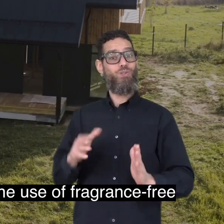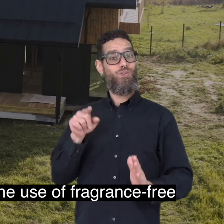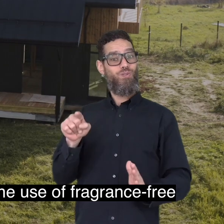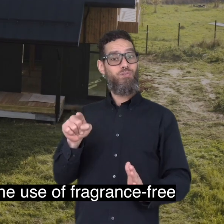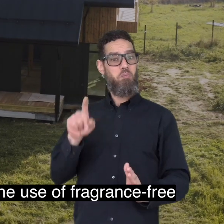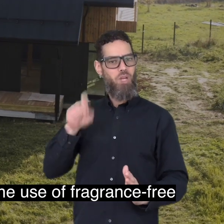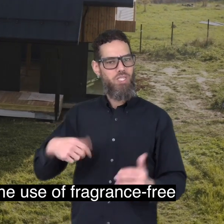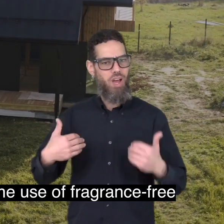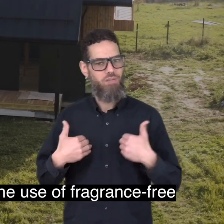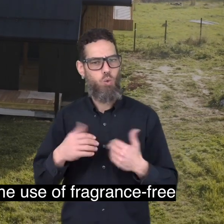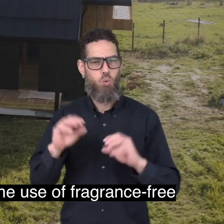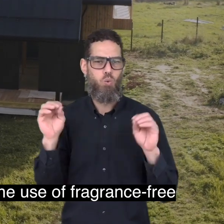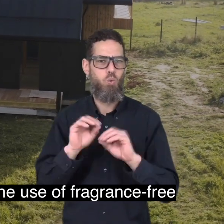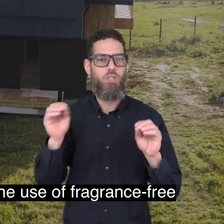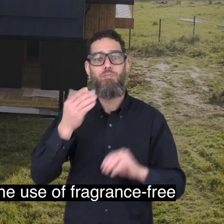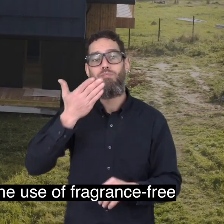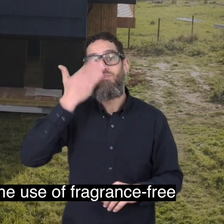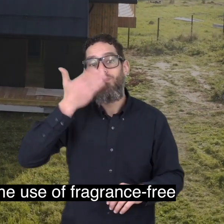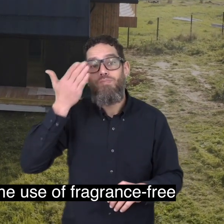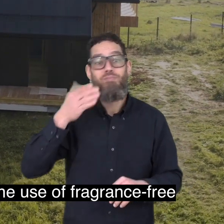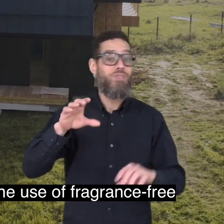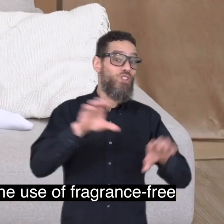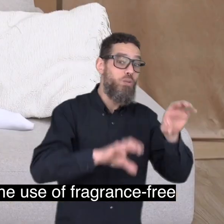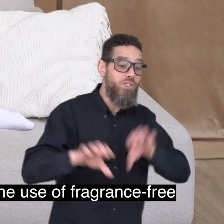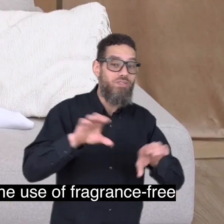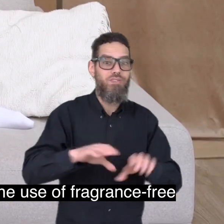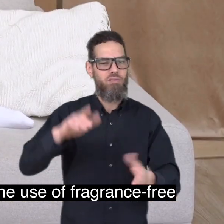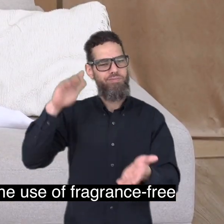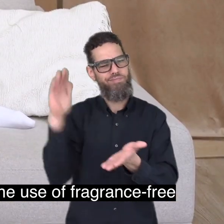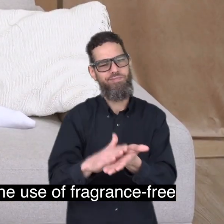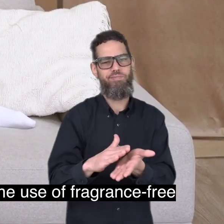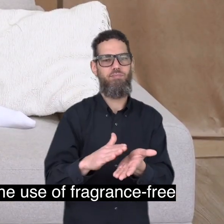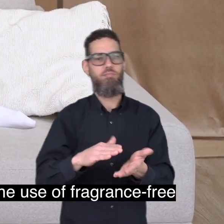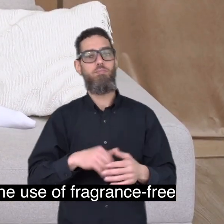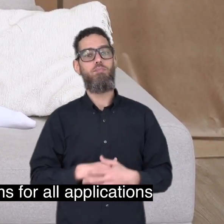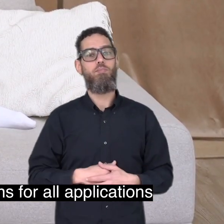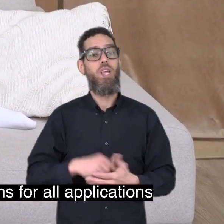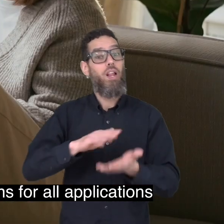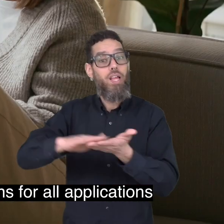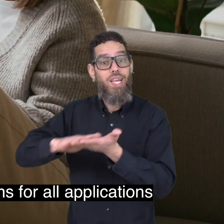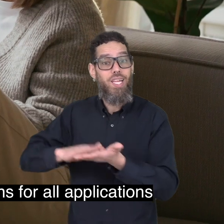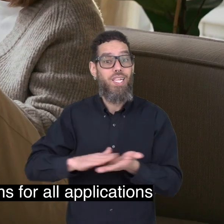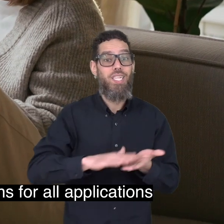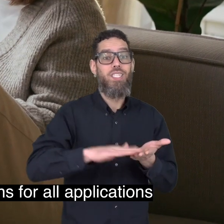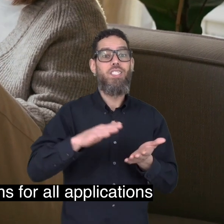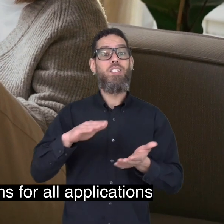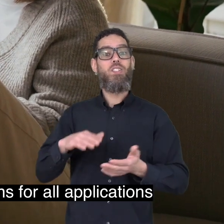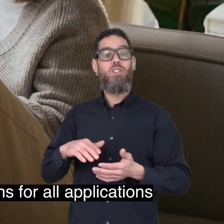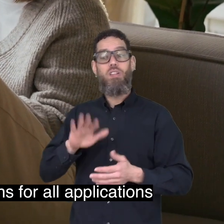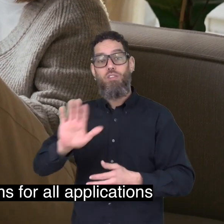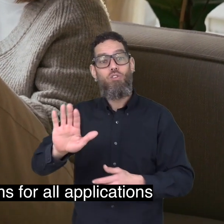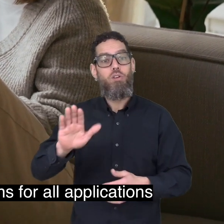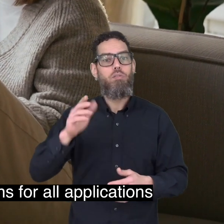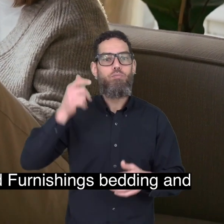for individuals with MCS must prioritize the use of fragrance-free and least toxic products, as well as ecological